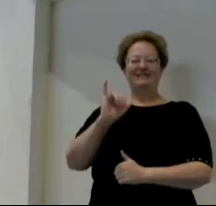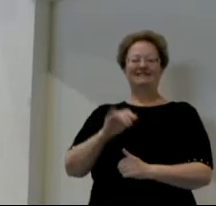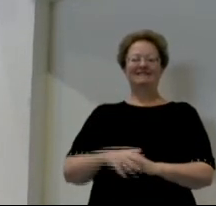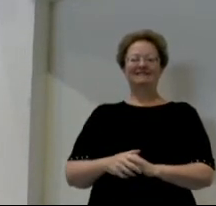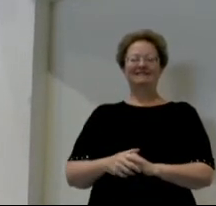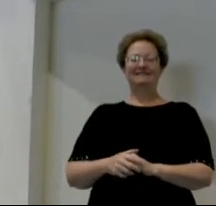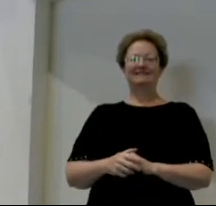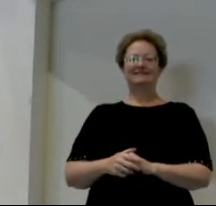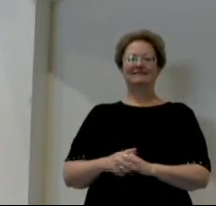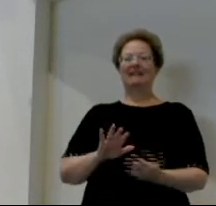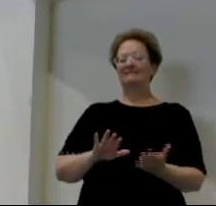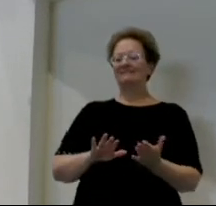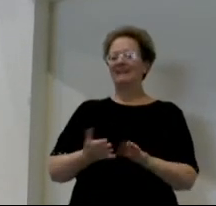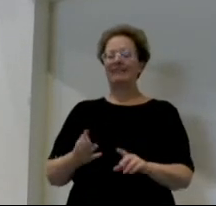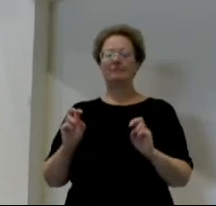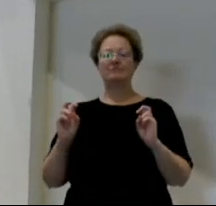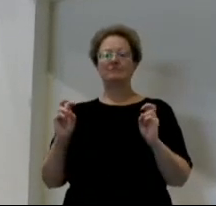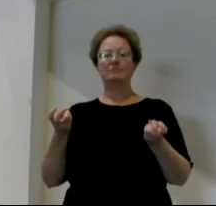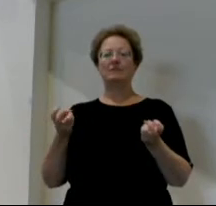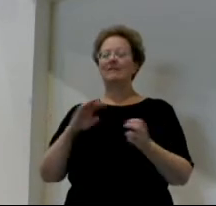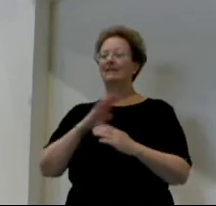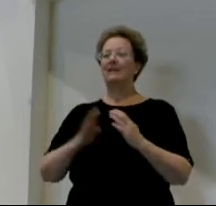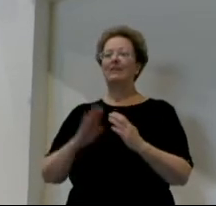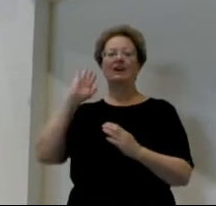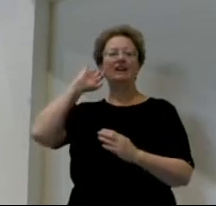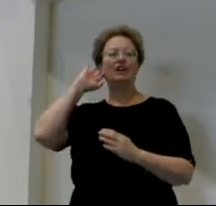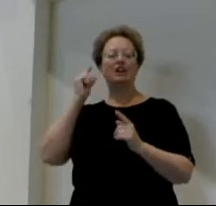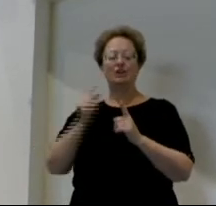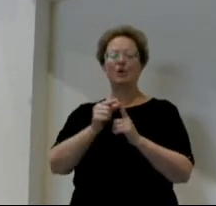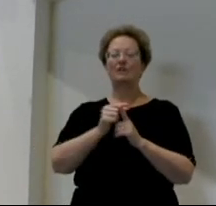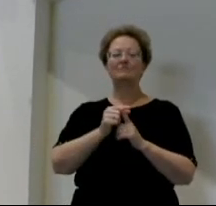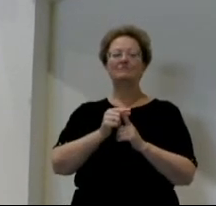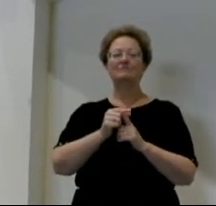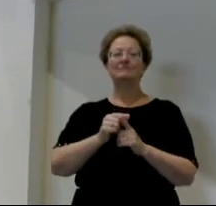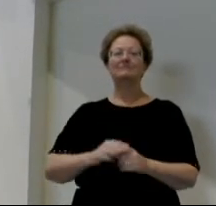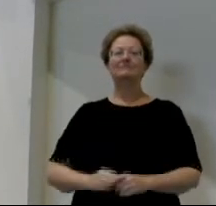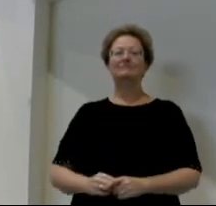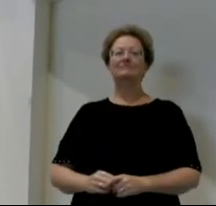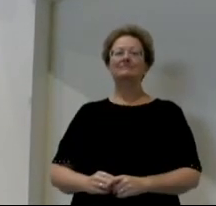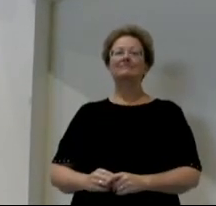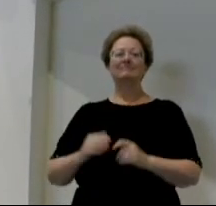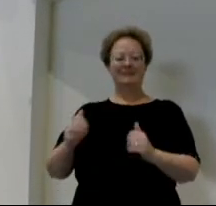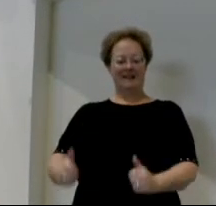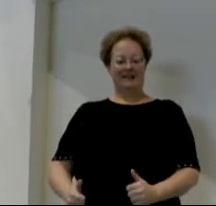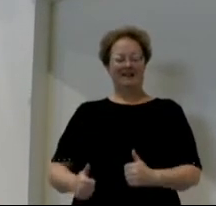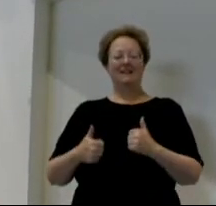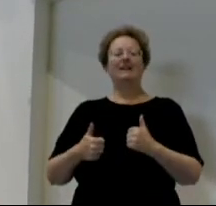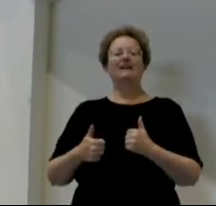where the word death will never be heard, because we will be alive, privileged to